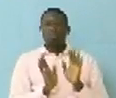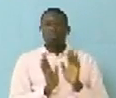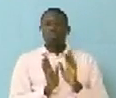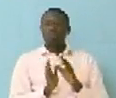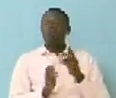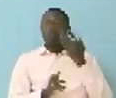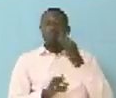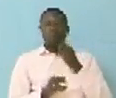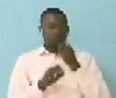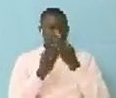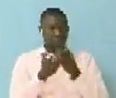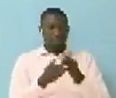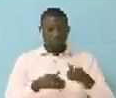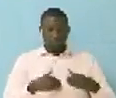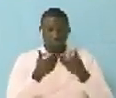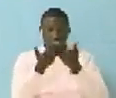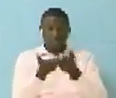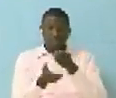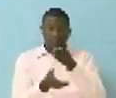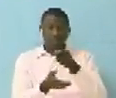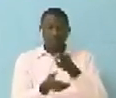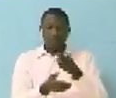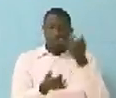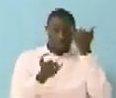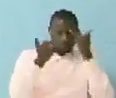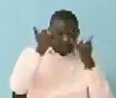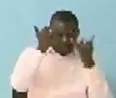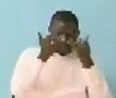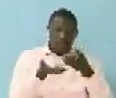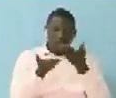When I give you propositions,